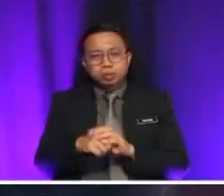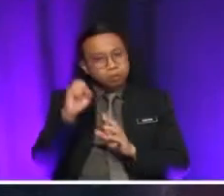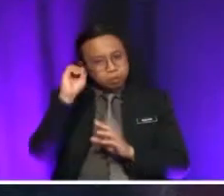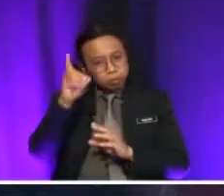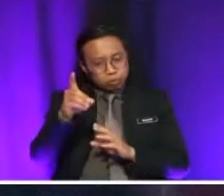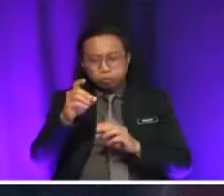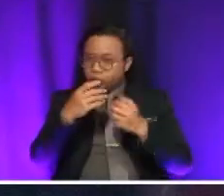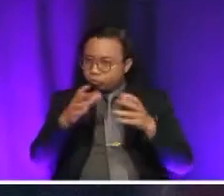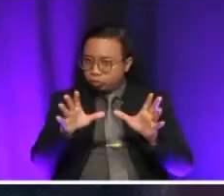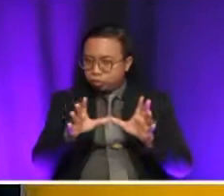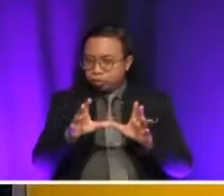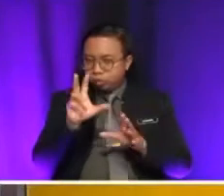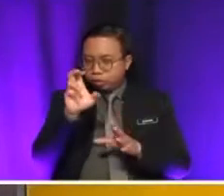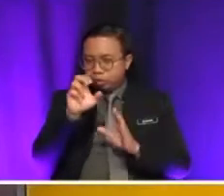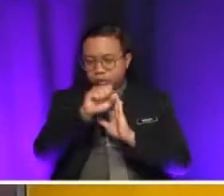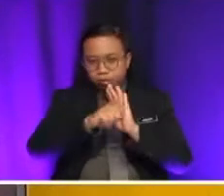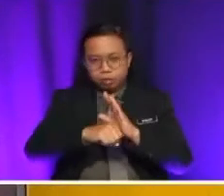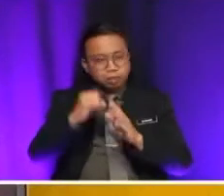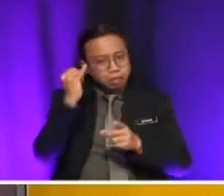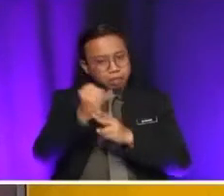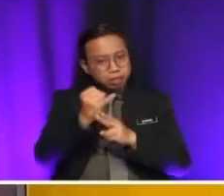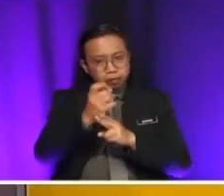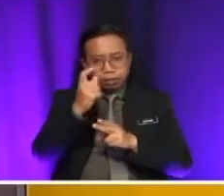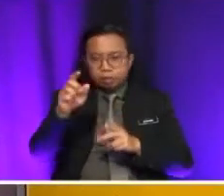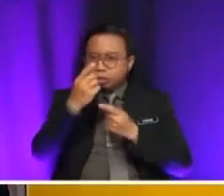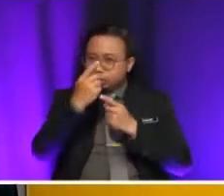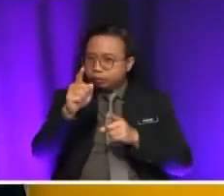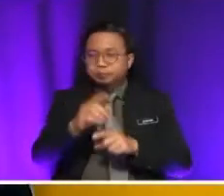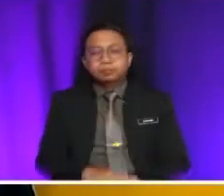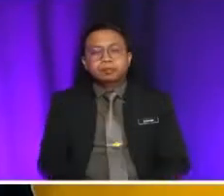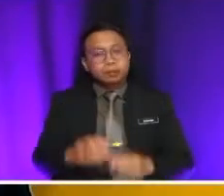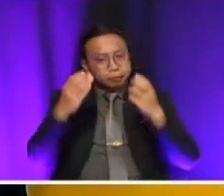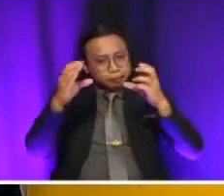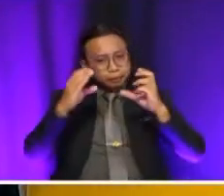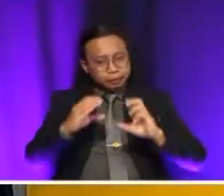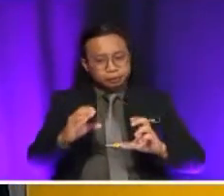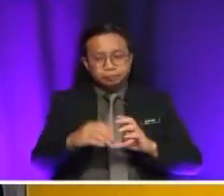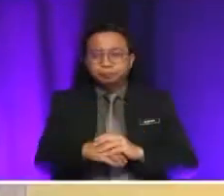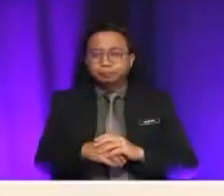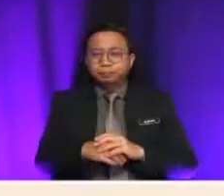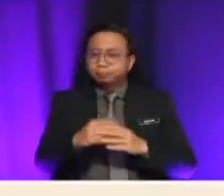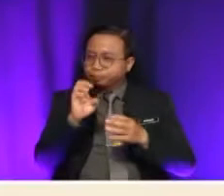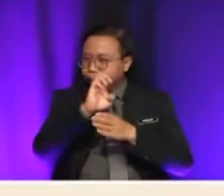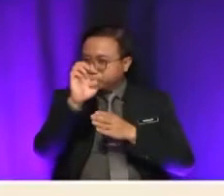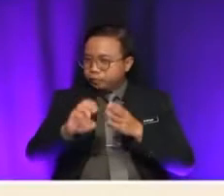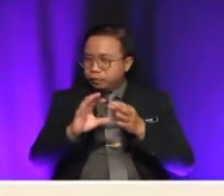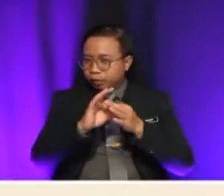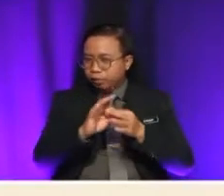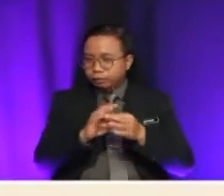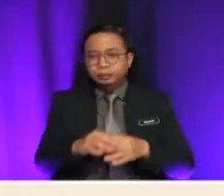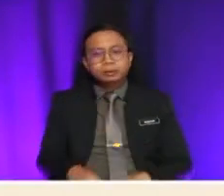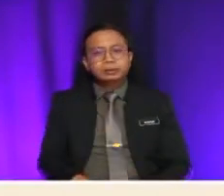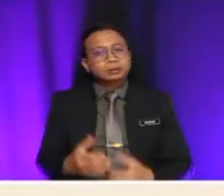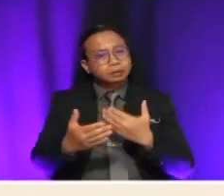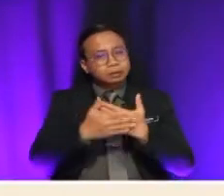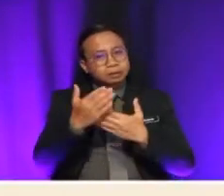text, right? Okay, so you have 30 seconds to identify the answers. And the paragraph has been specified at the end of each sentence, so it would be easier